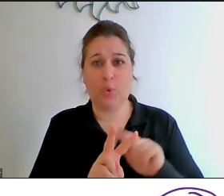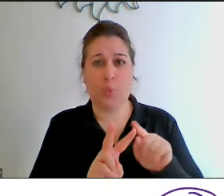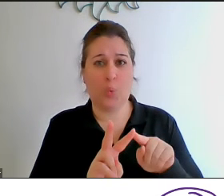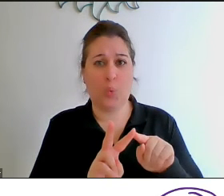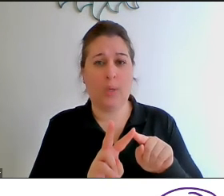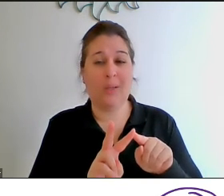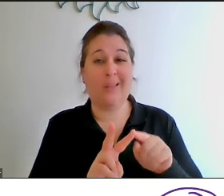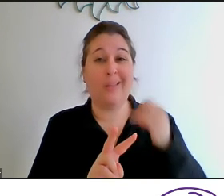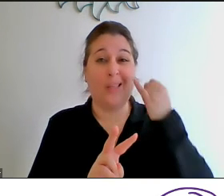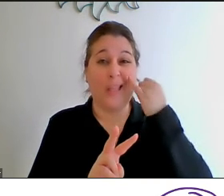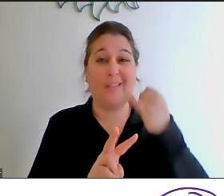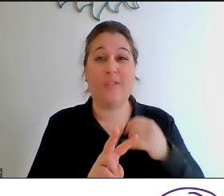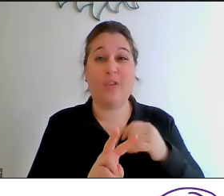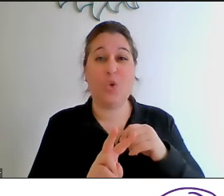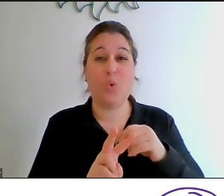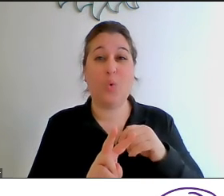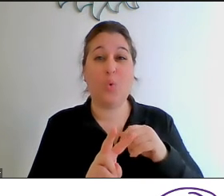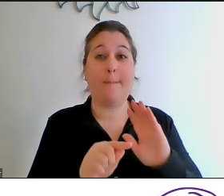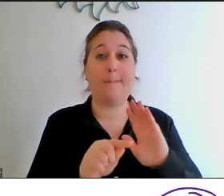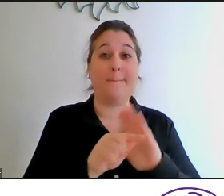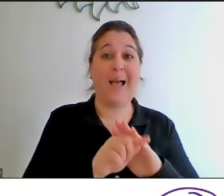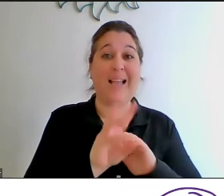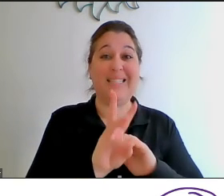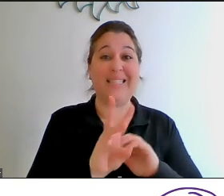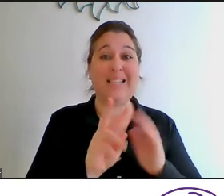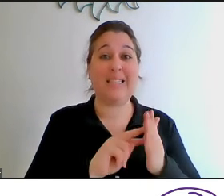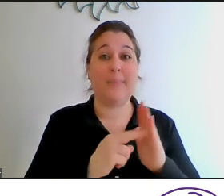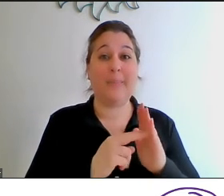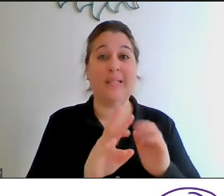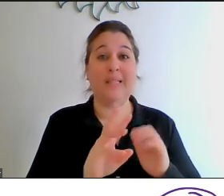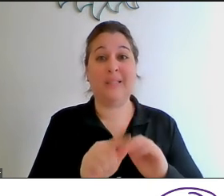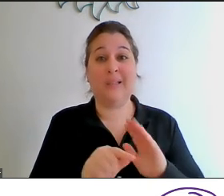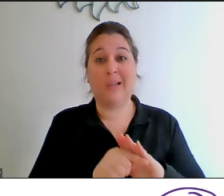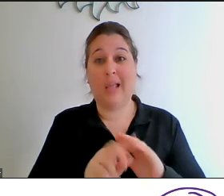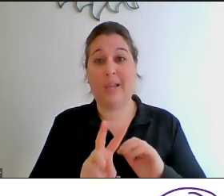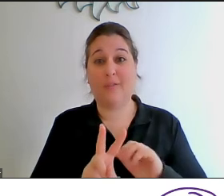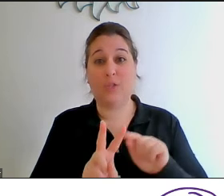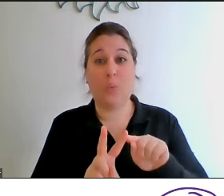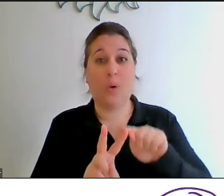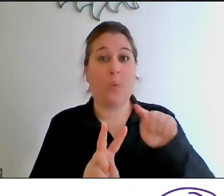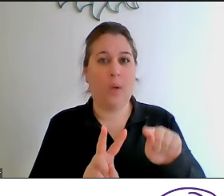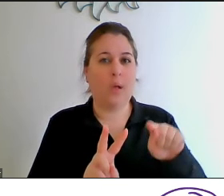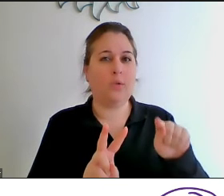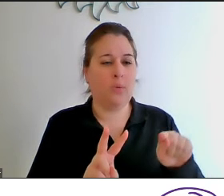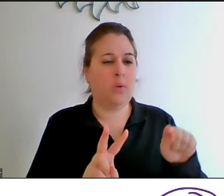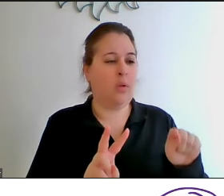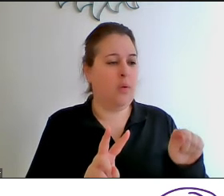then you minus 6 this way. Where do you land? -8.